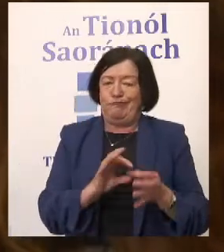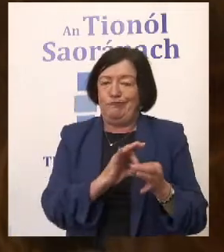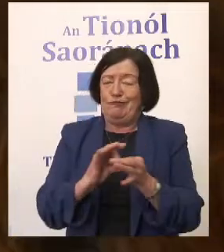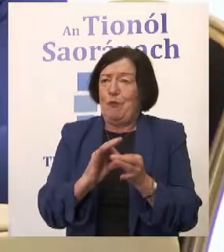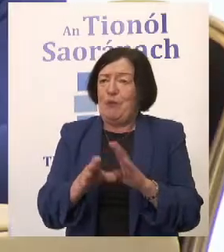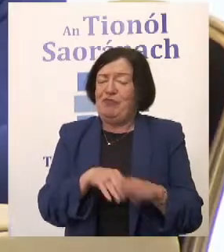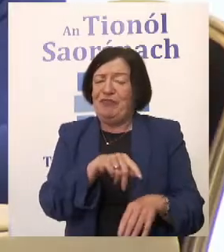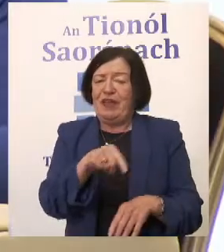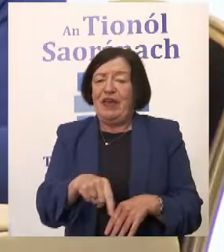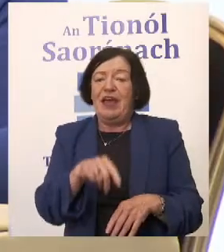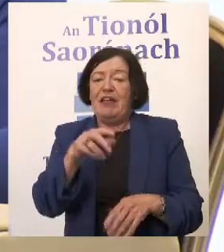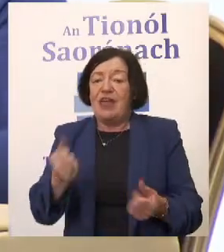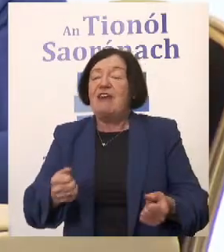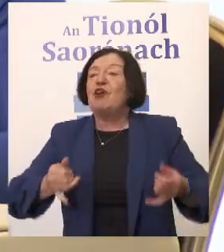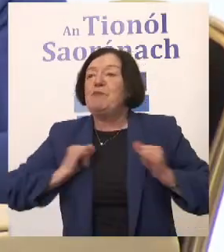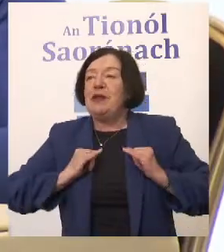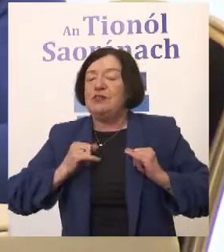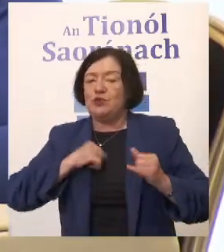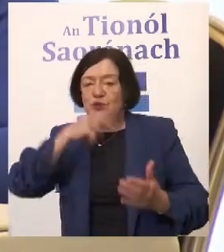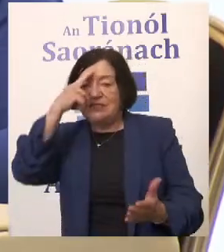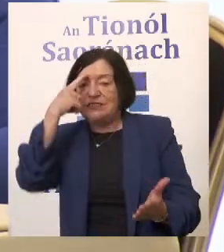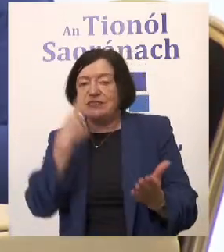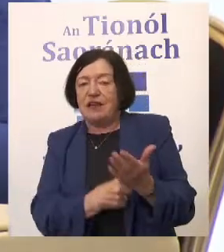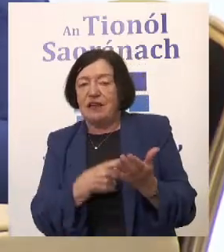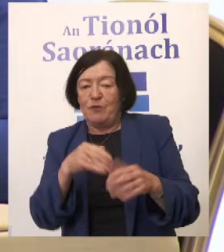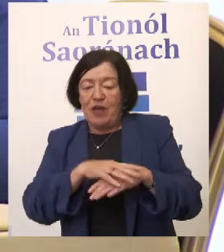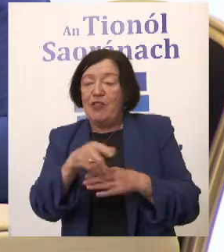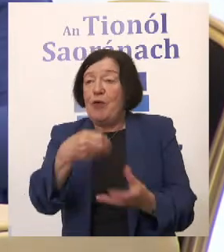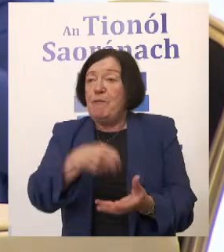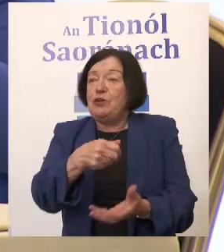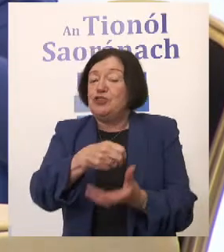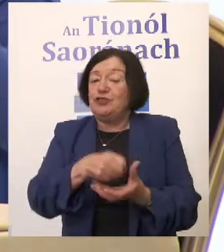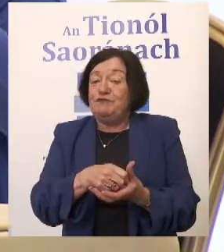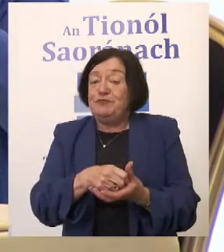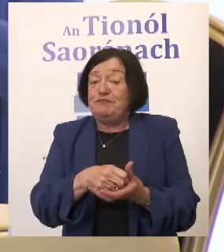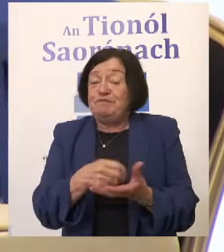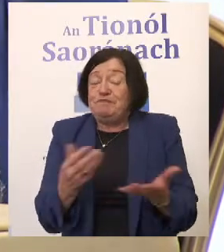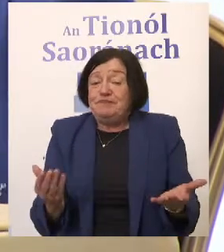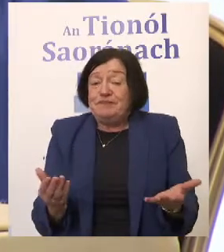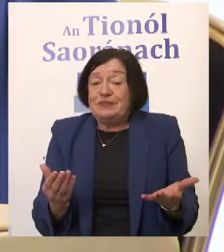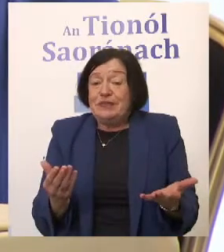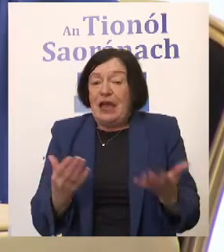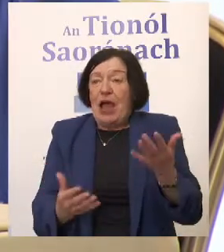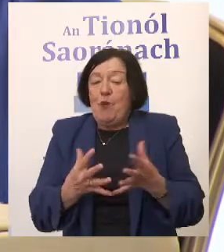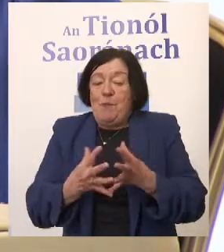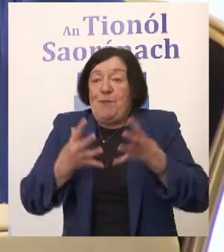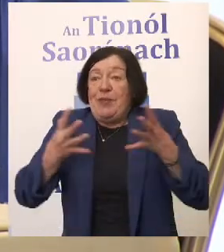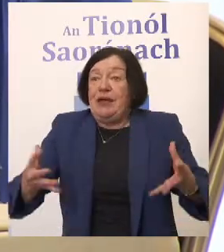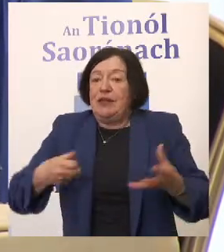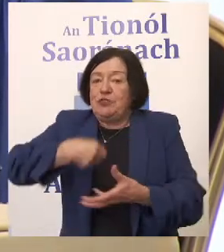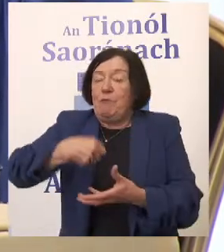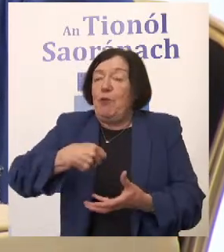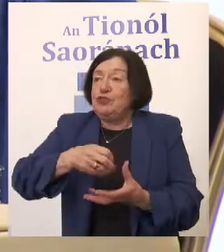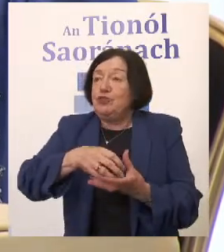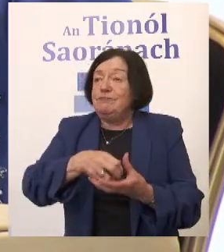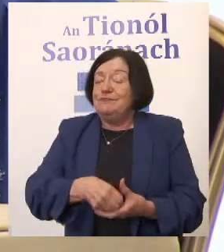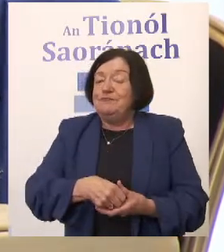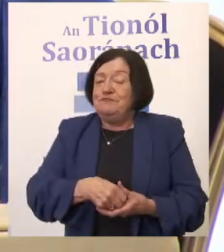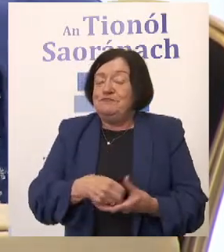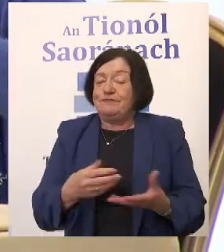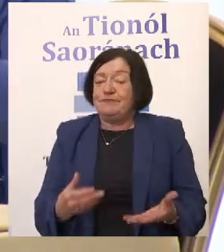unless they have some capacity to determine where that budget goes. The question is how big that budget is,